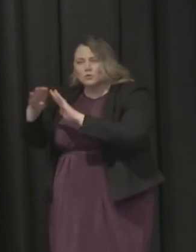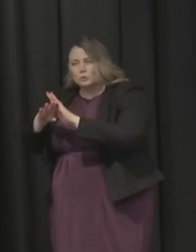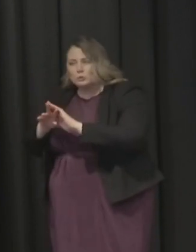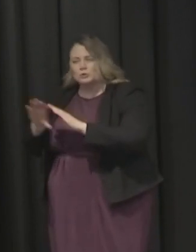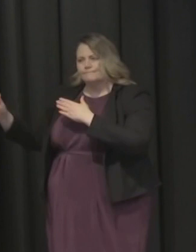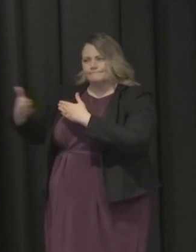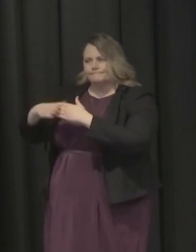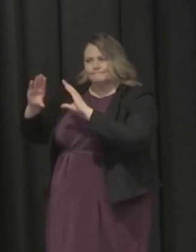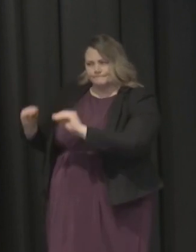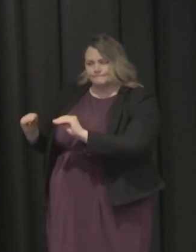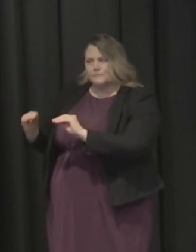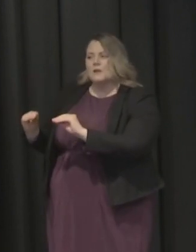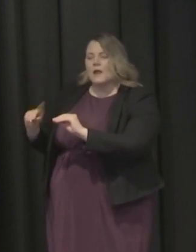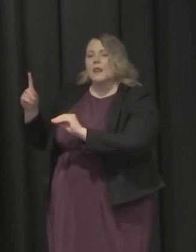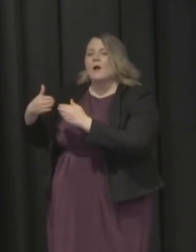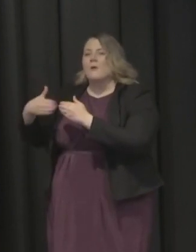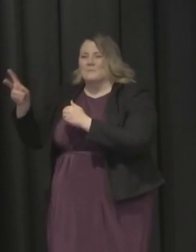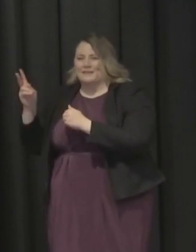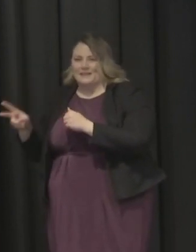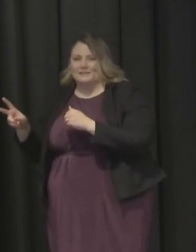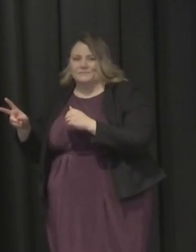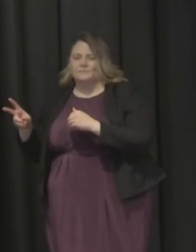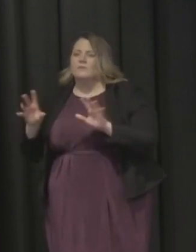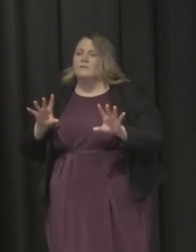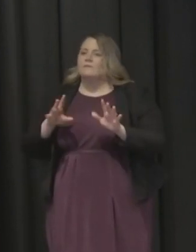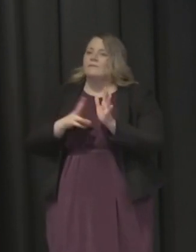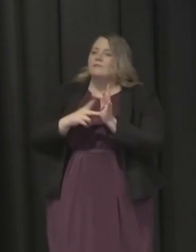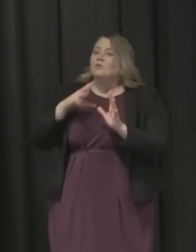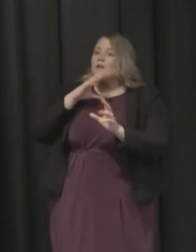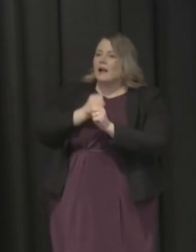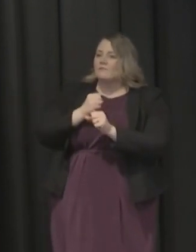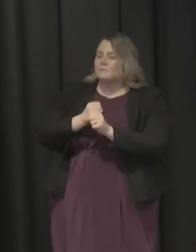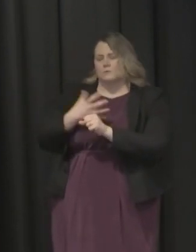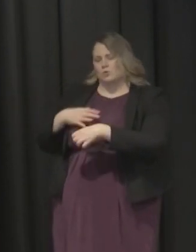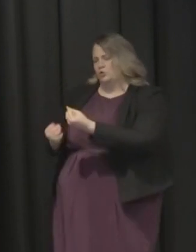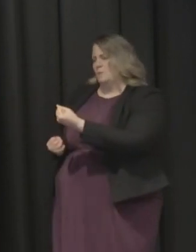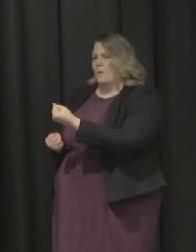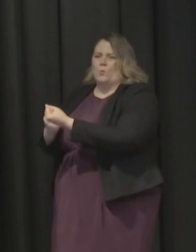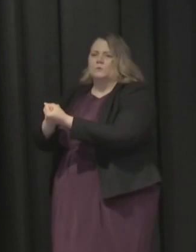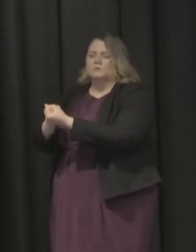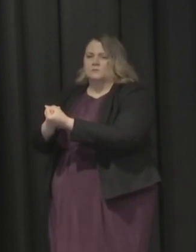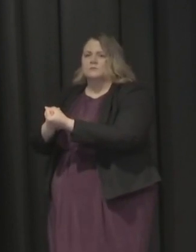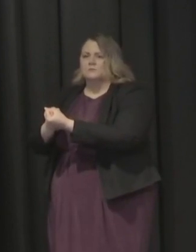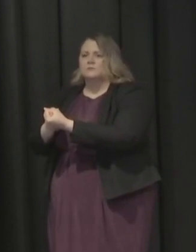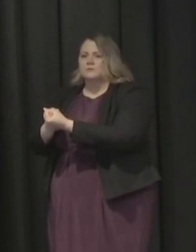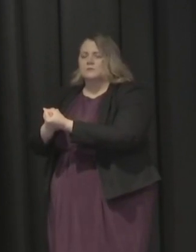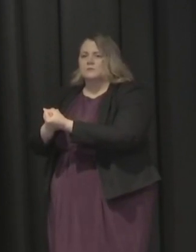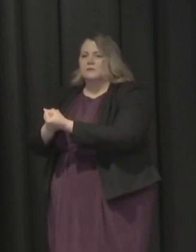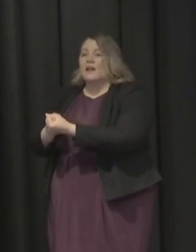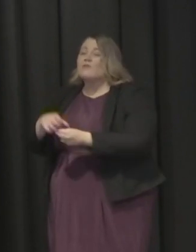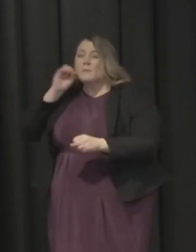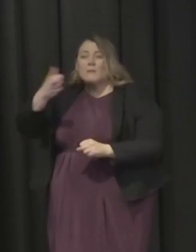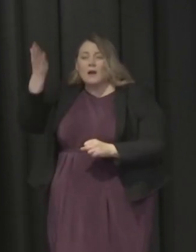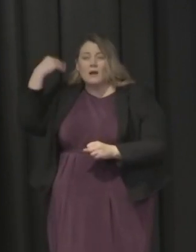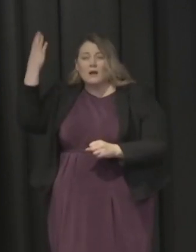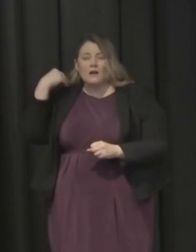federal government, despite the fact that they've seen a very substantial improvement in their budgetary position as recently as the last day or